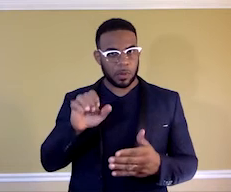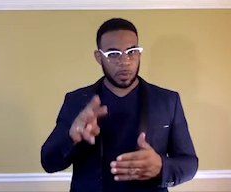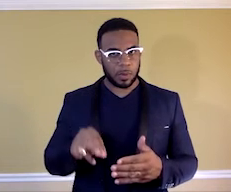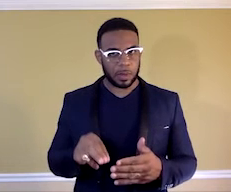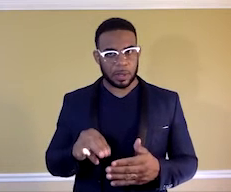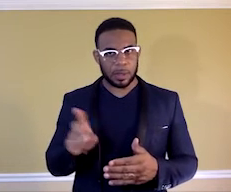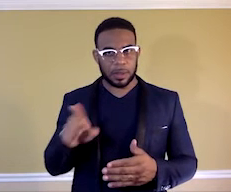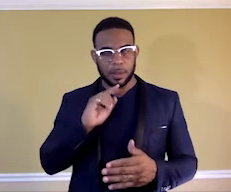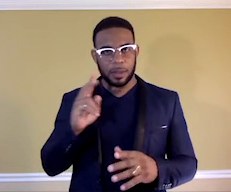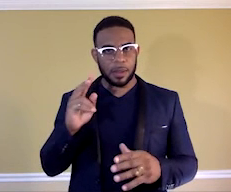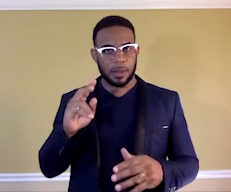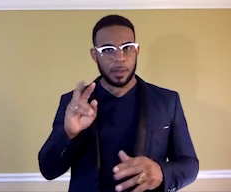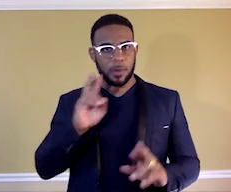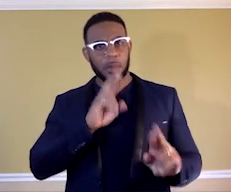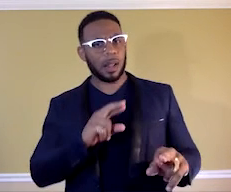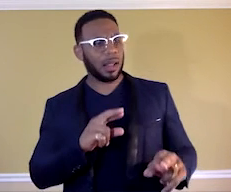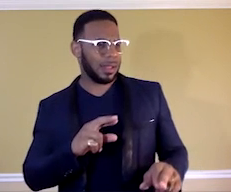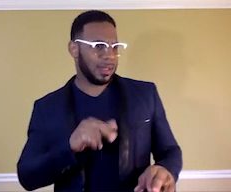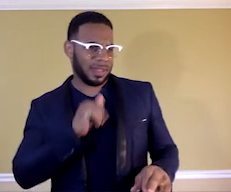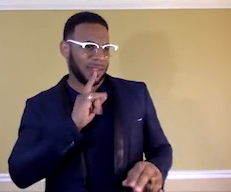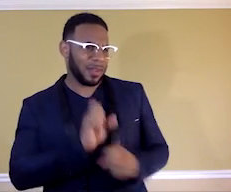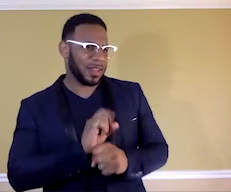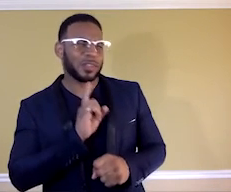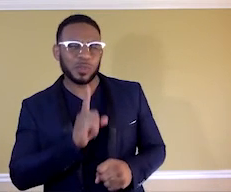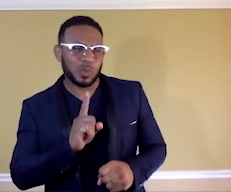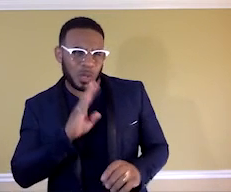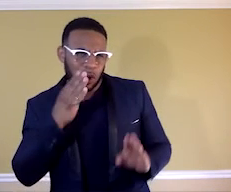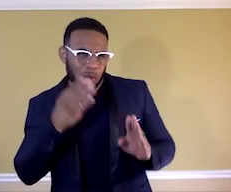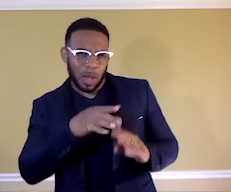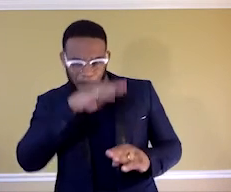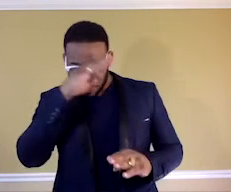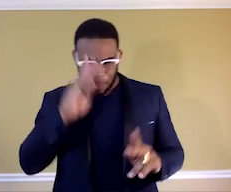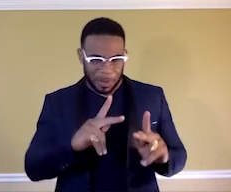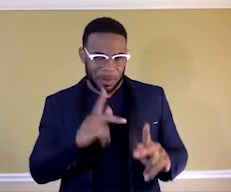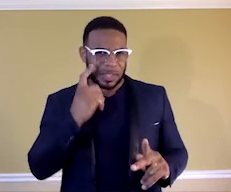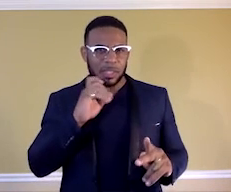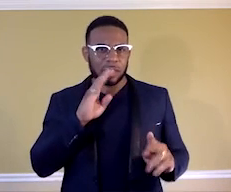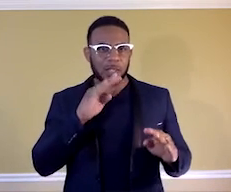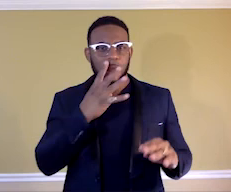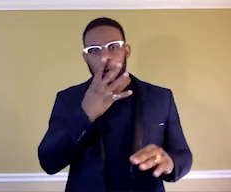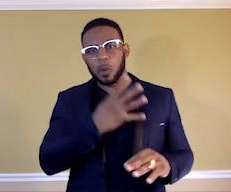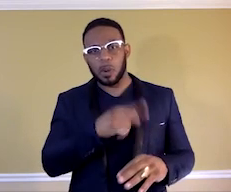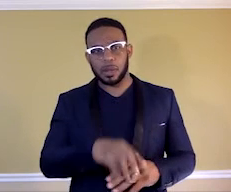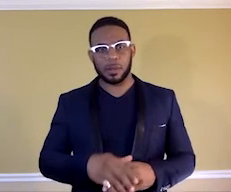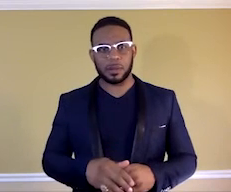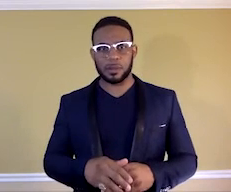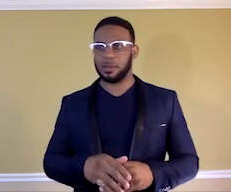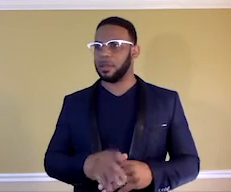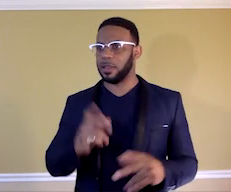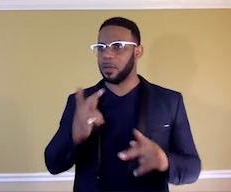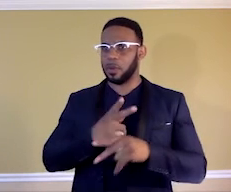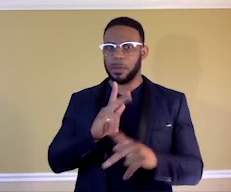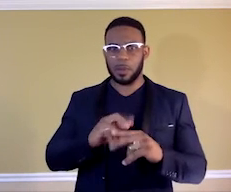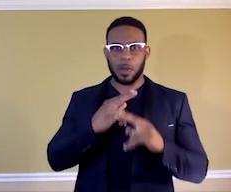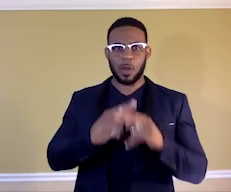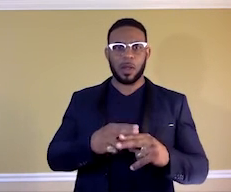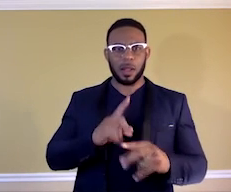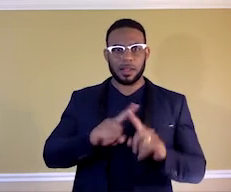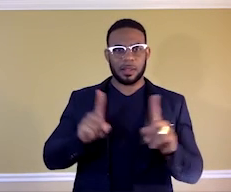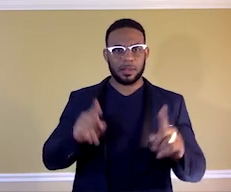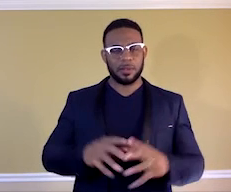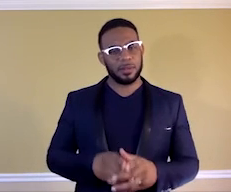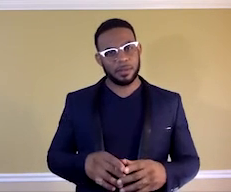racism, they reply that it's not really truly targeting Black people, it's just ignoring them. And the worst people can call it is